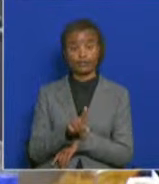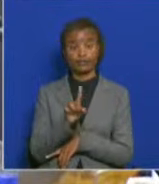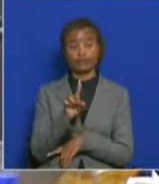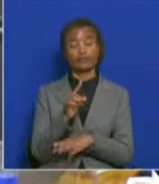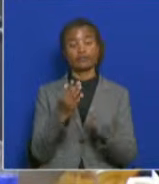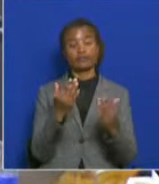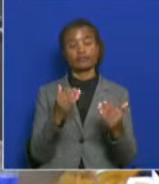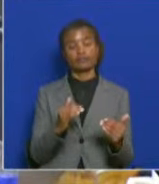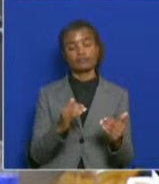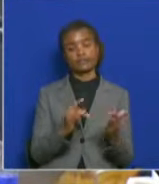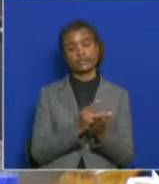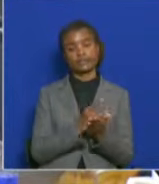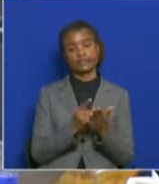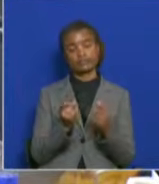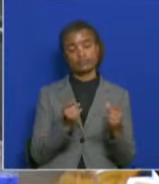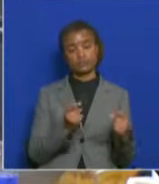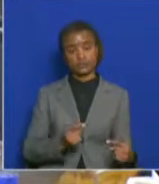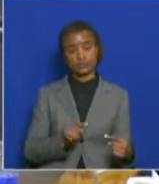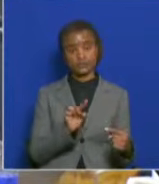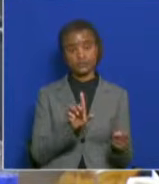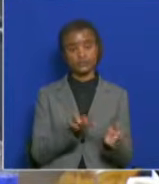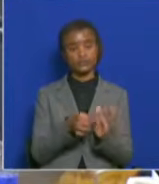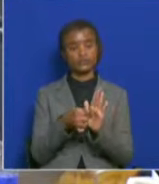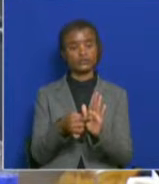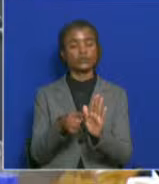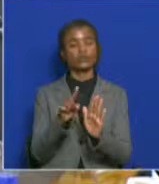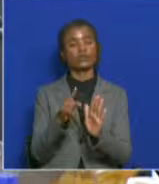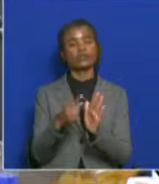to is on 18 May 2021,